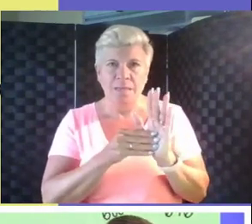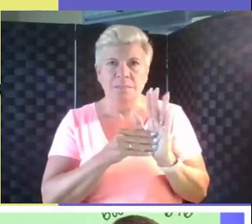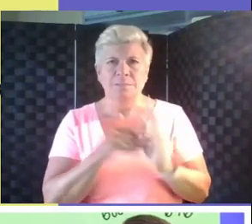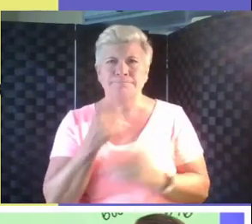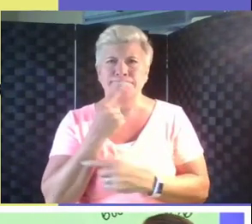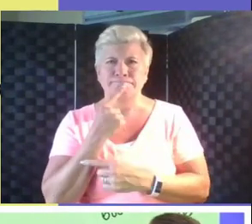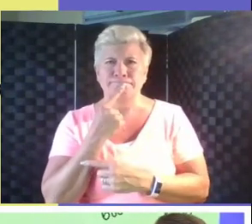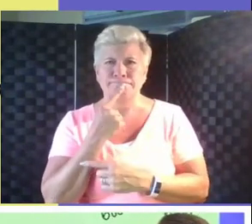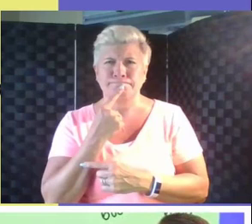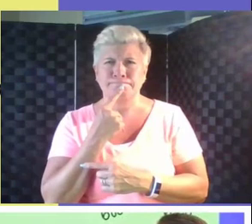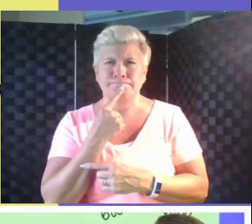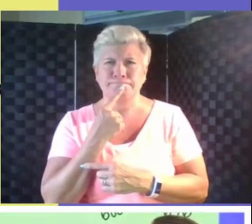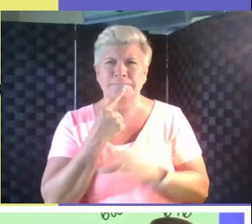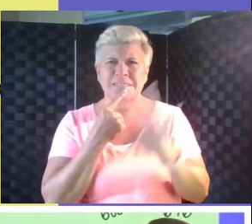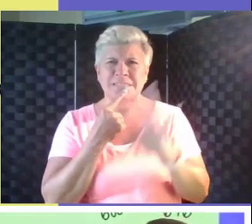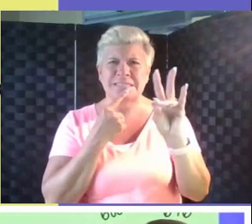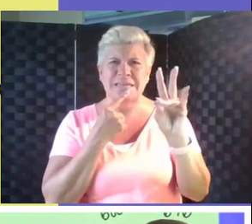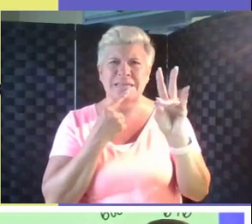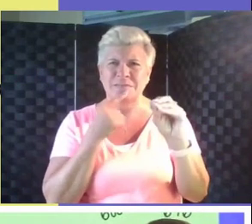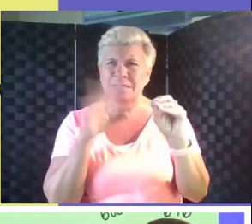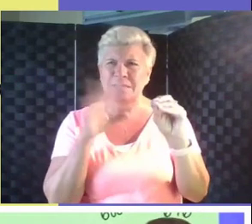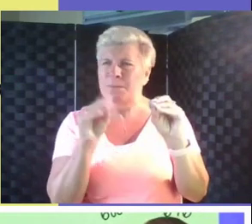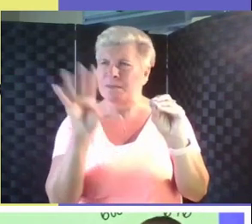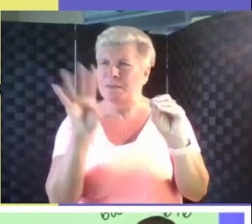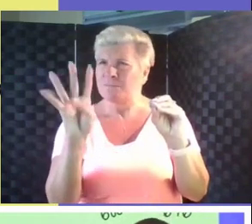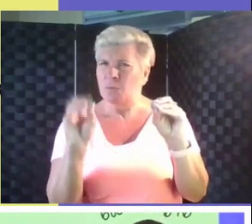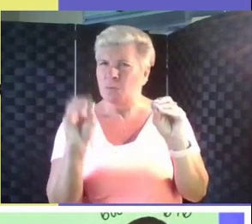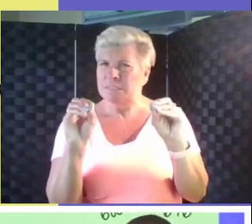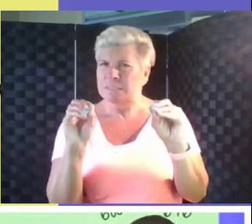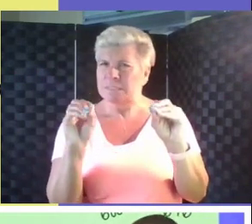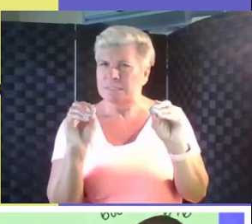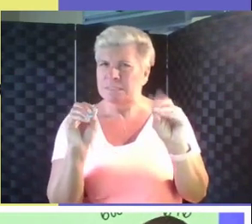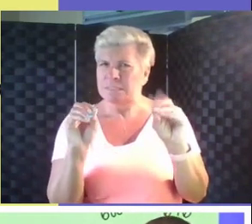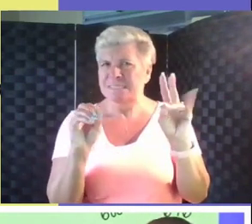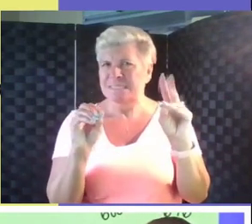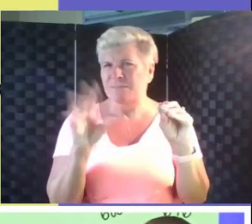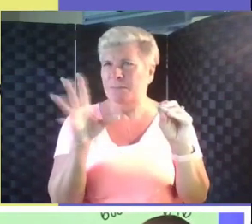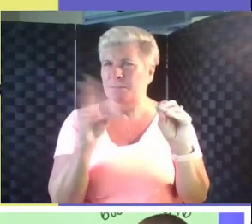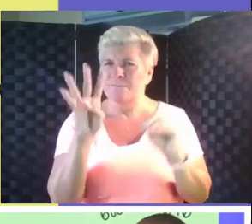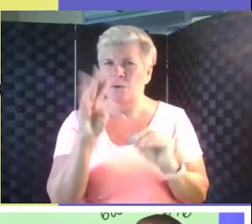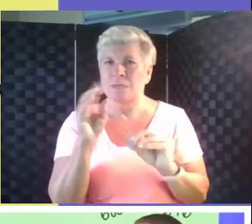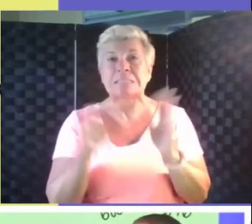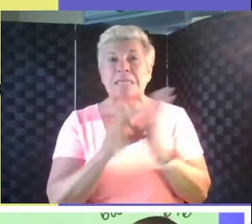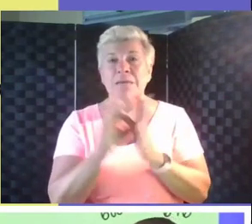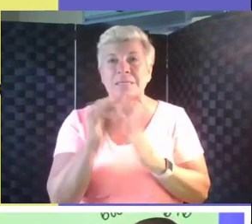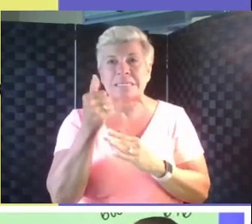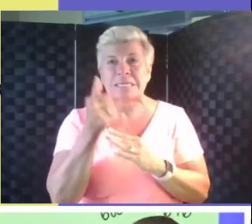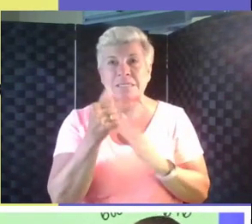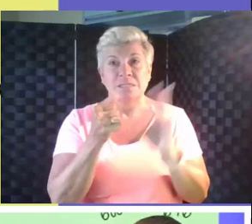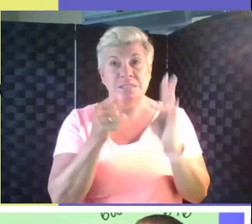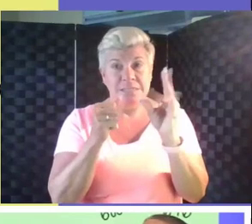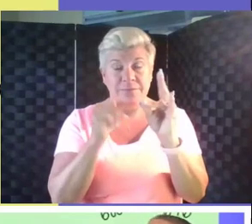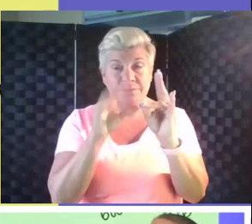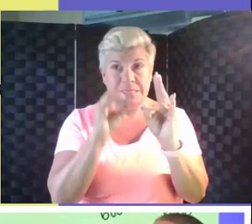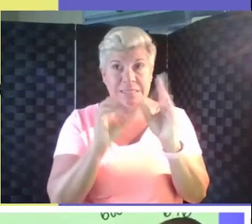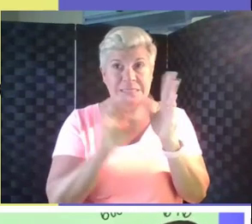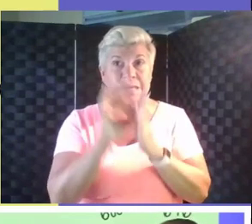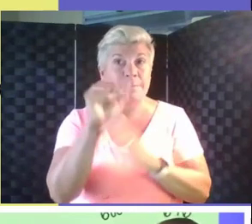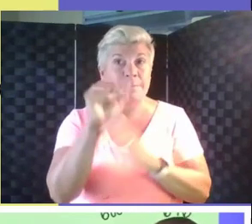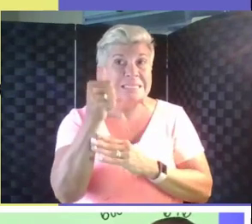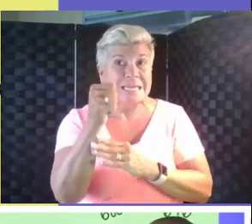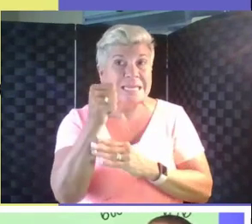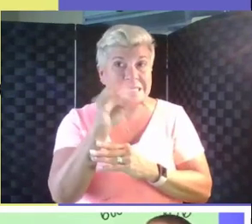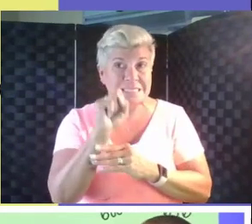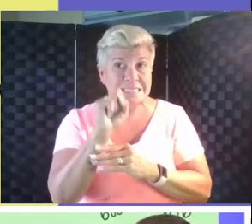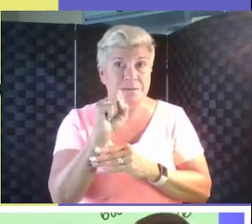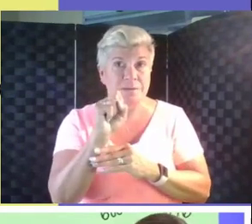Oh man, look here at this number. 70 plus 40. We're going to count by tens. We're going to start with 70, and we're going to count up